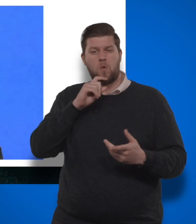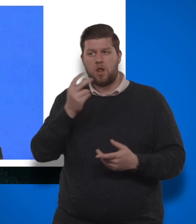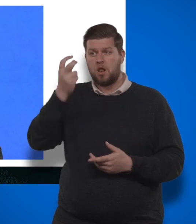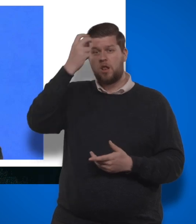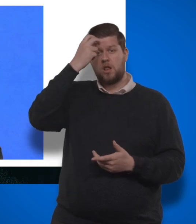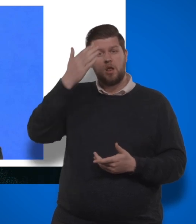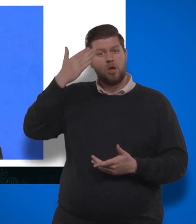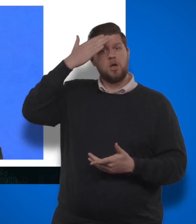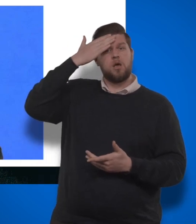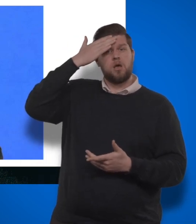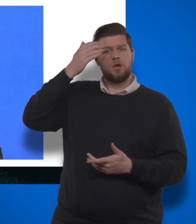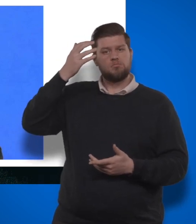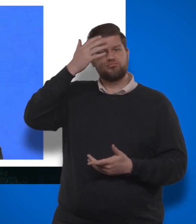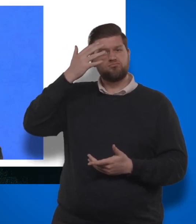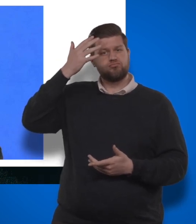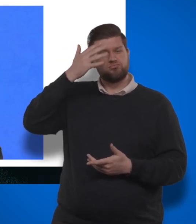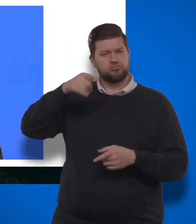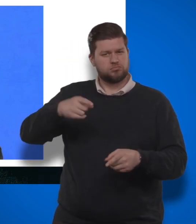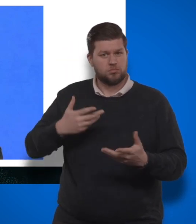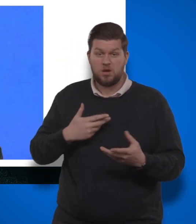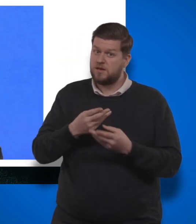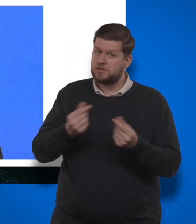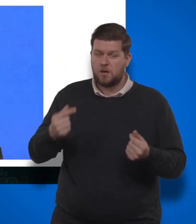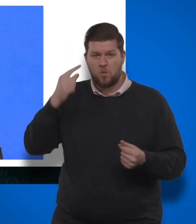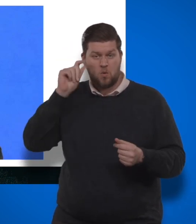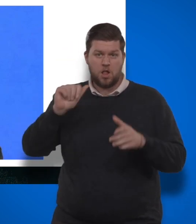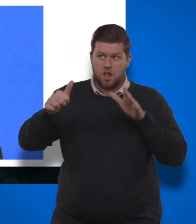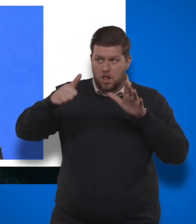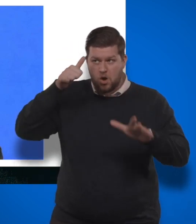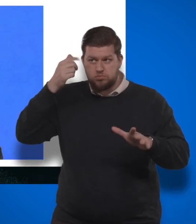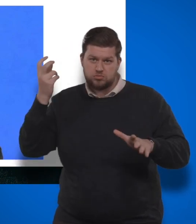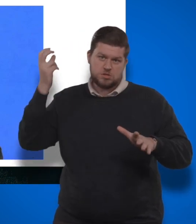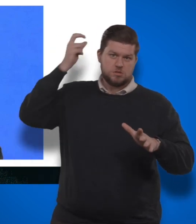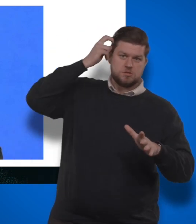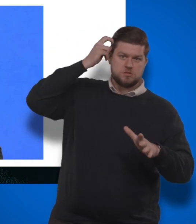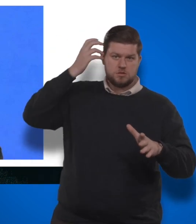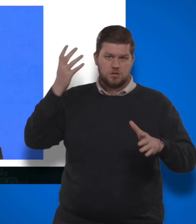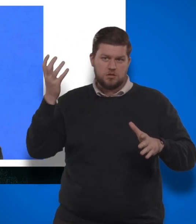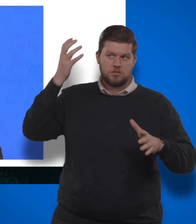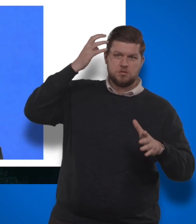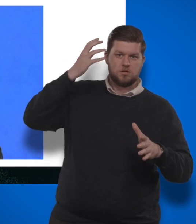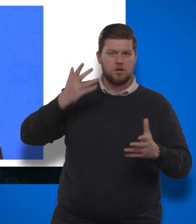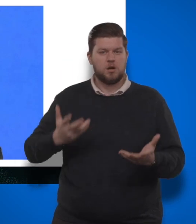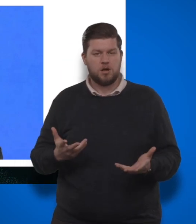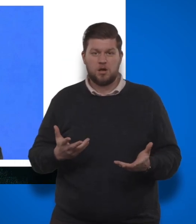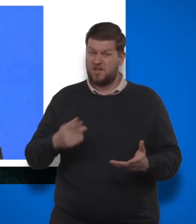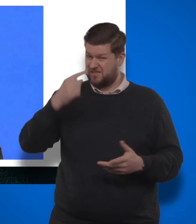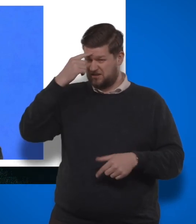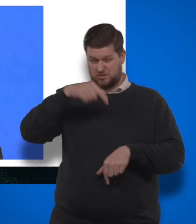the brain itself. I think it's only a matter of time before these become routine, everyday